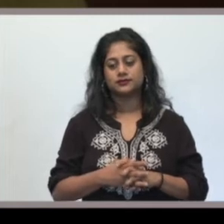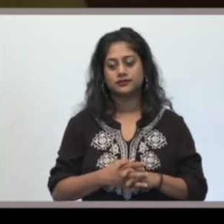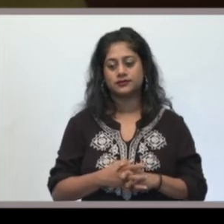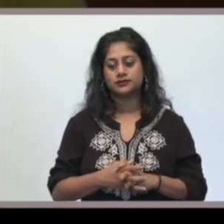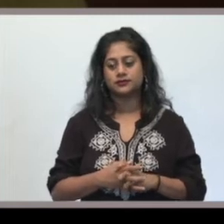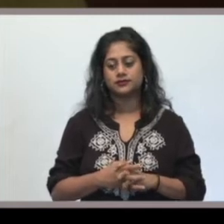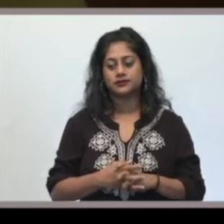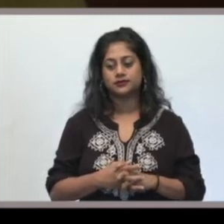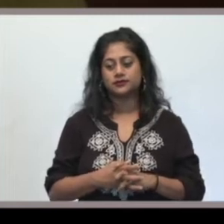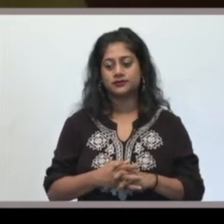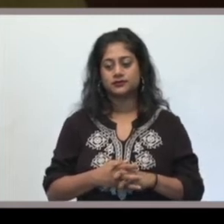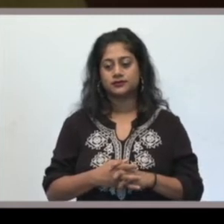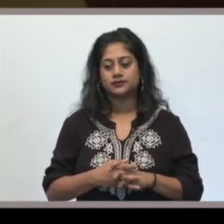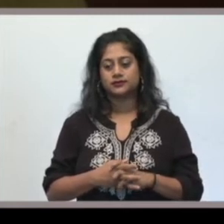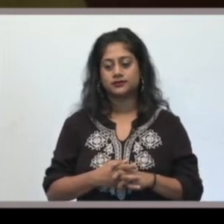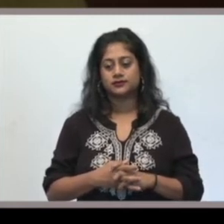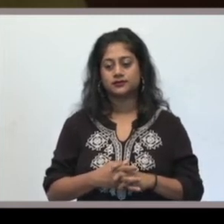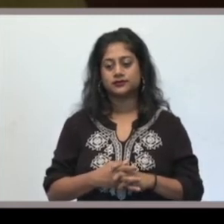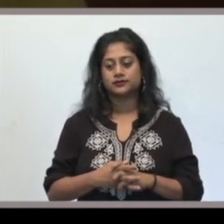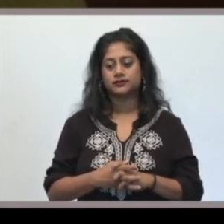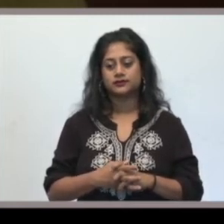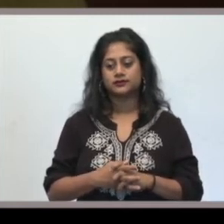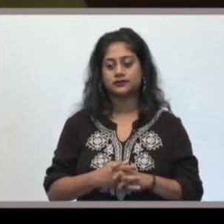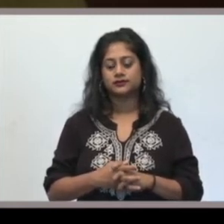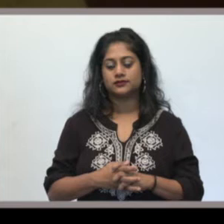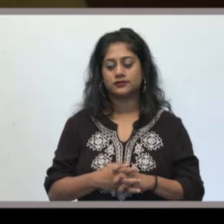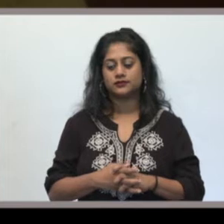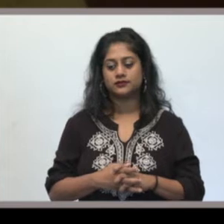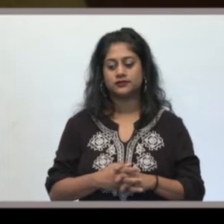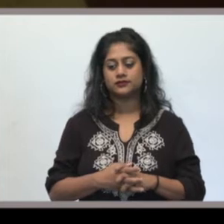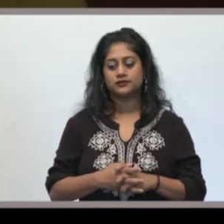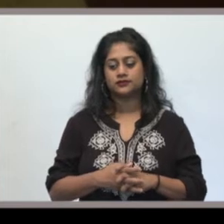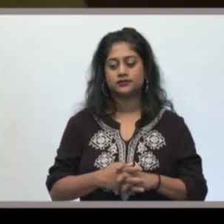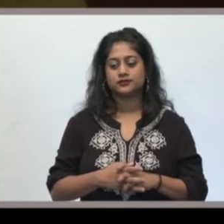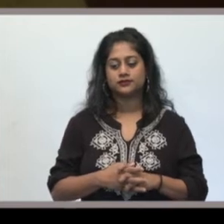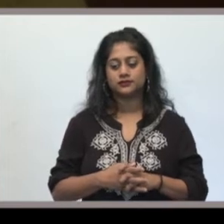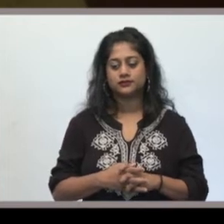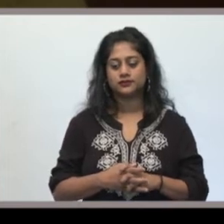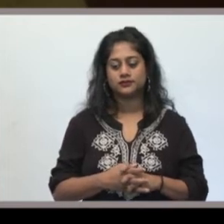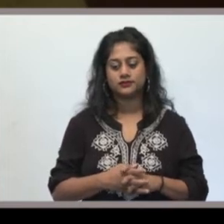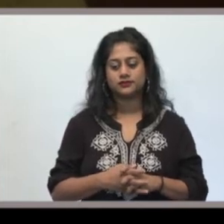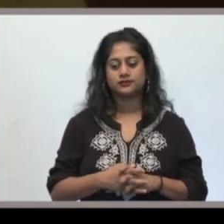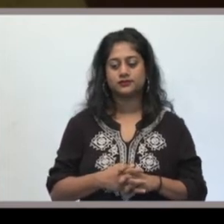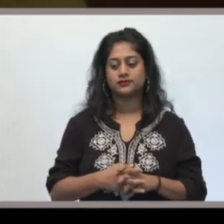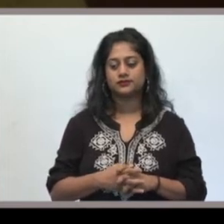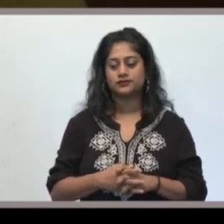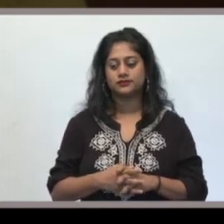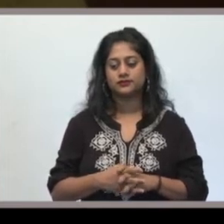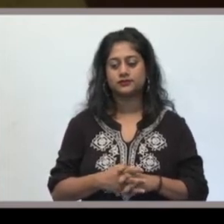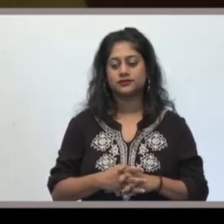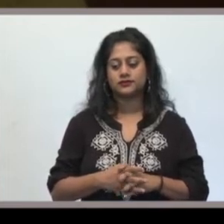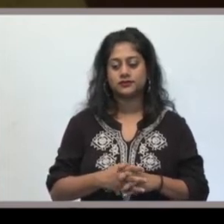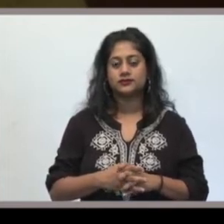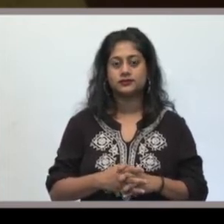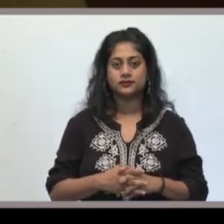Psalm 119, 52, he says, "I meditate on your age-old regulations, O Lord, they